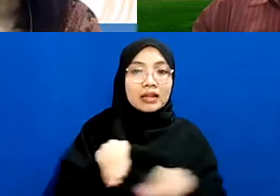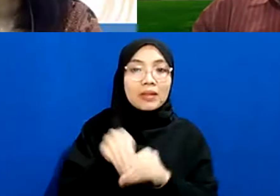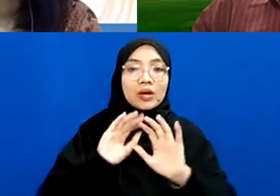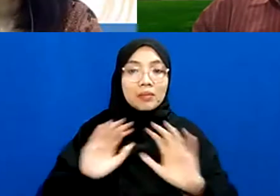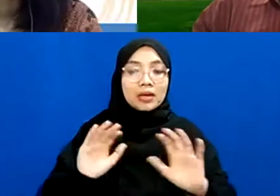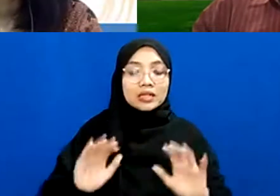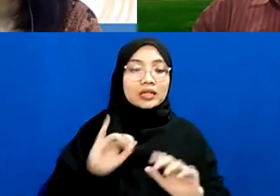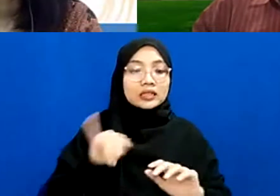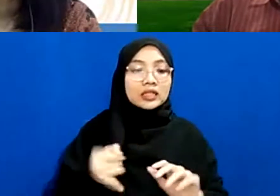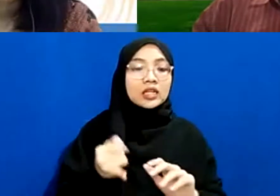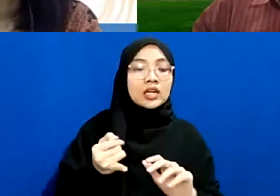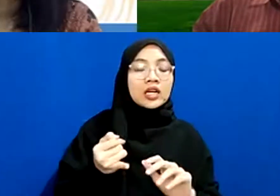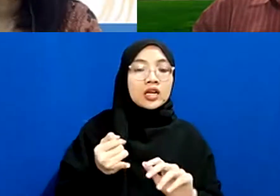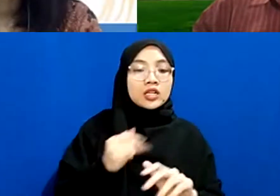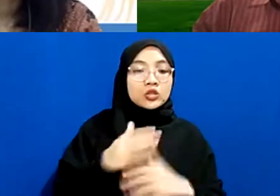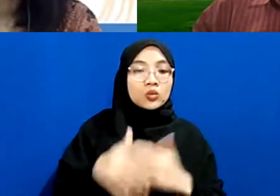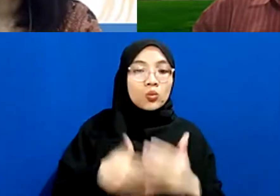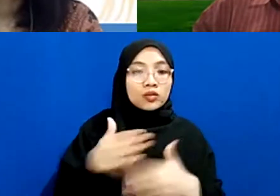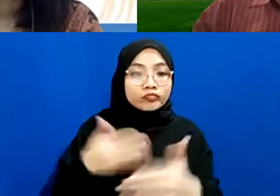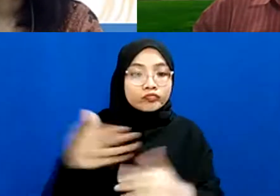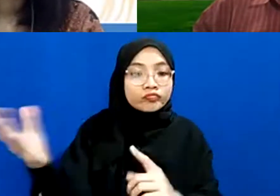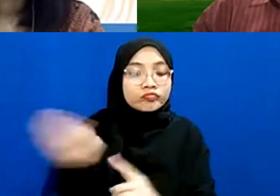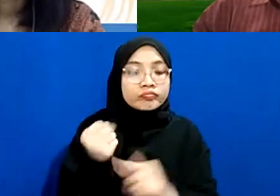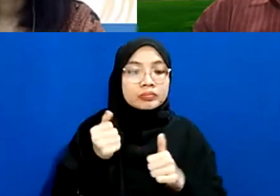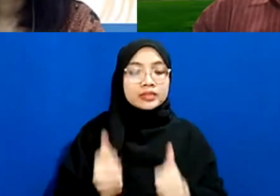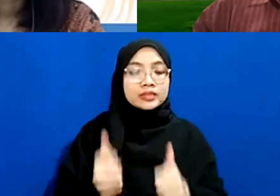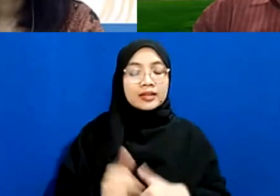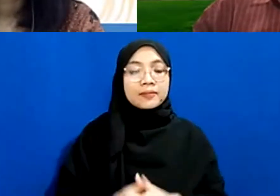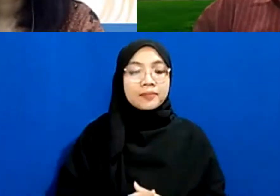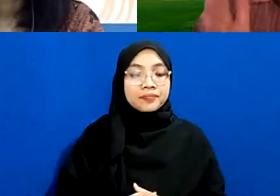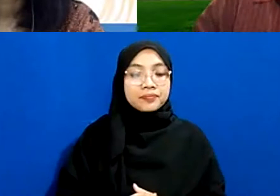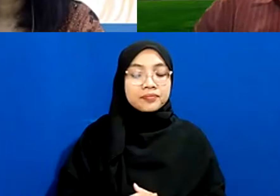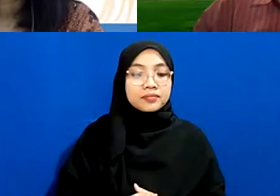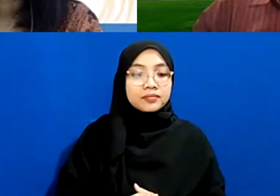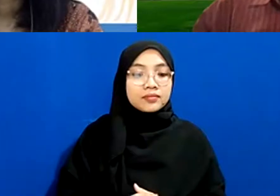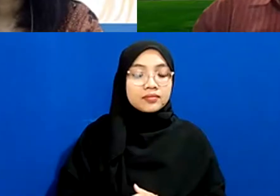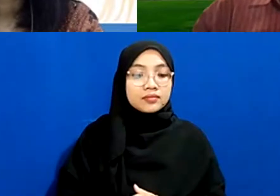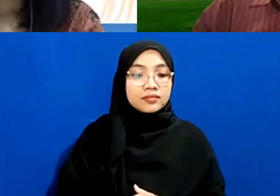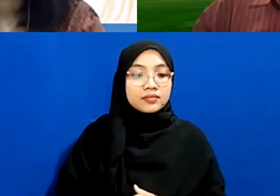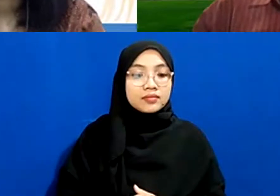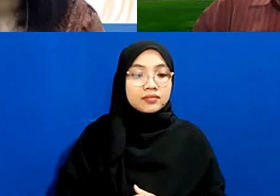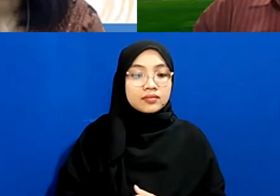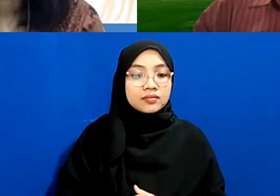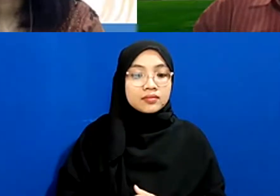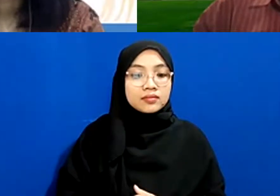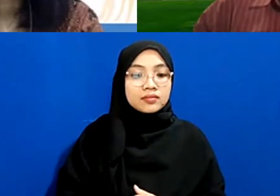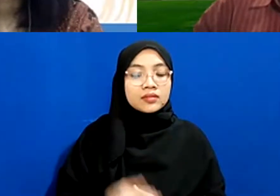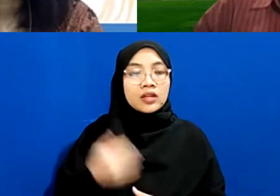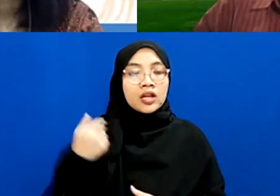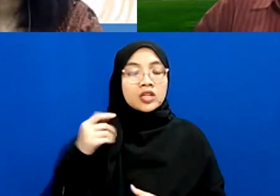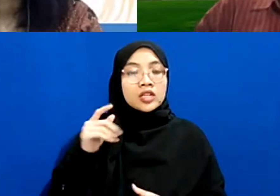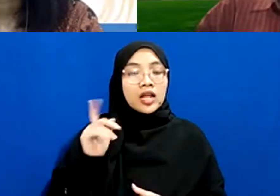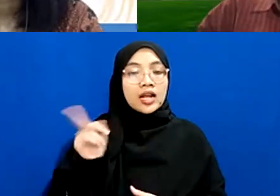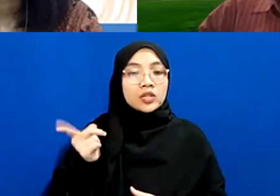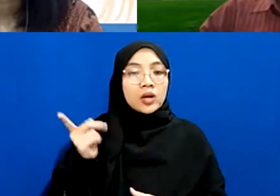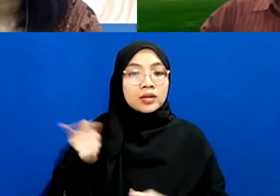an interesting addition, because I think that's another story that it can make or break the success of a return.